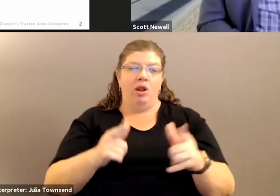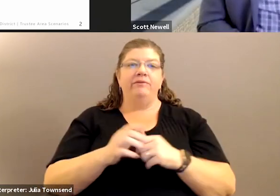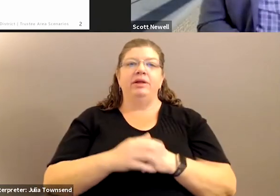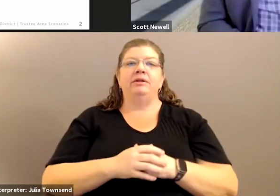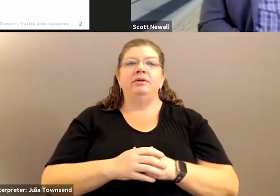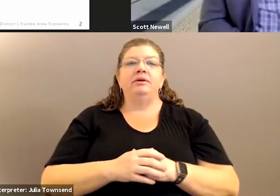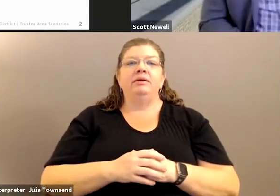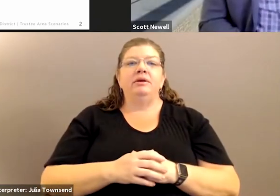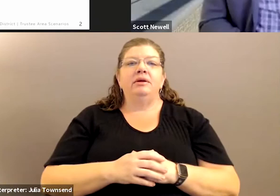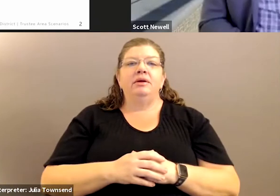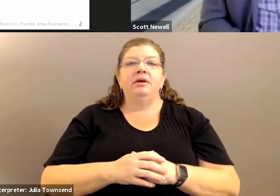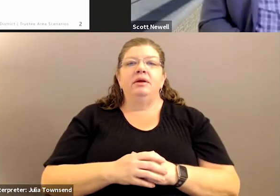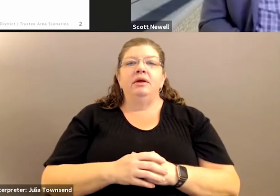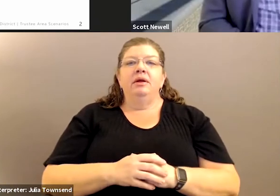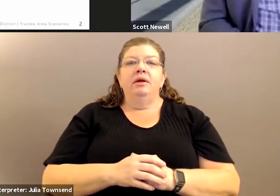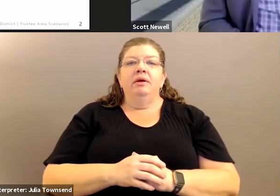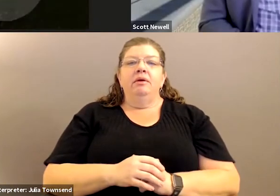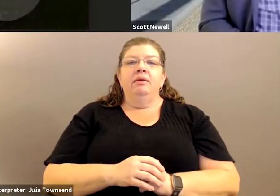please